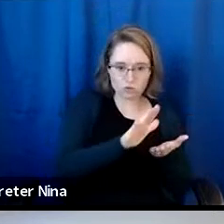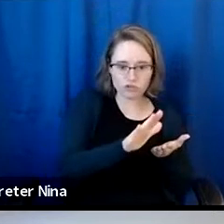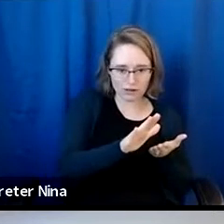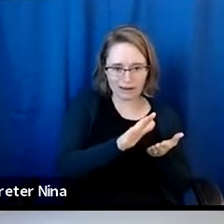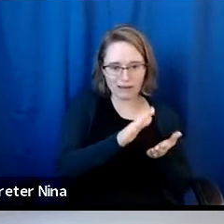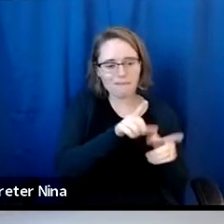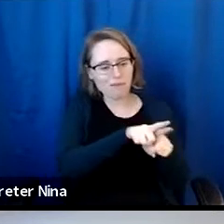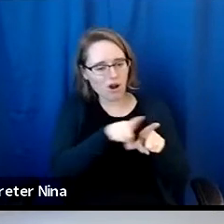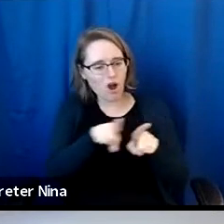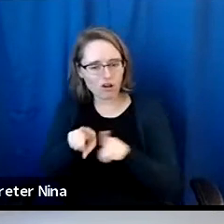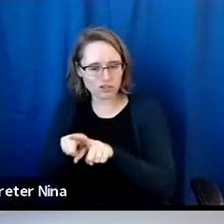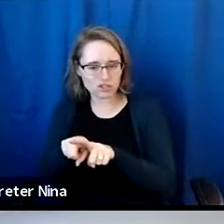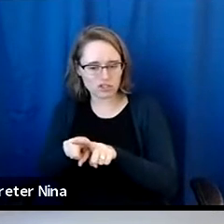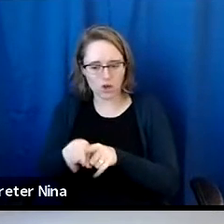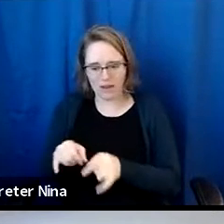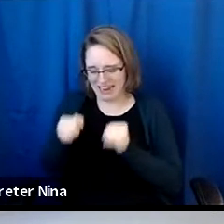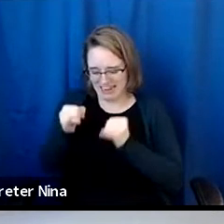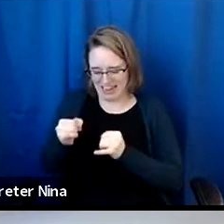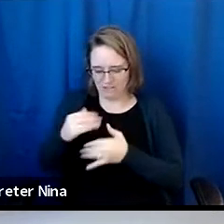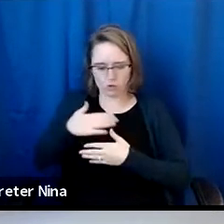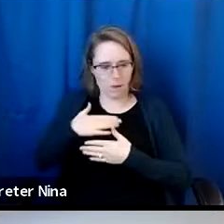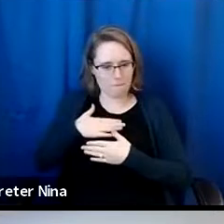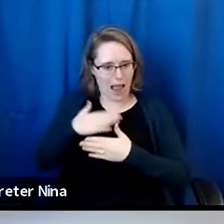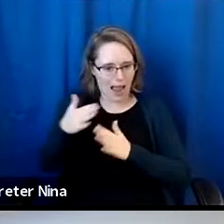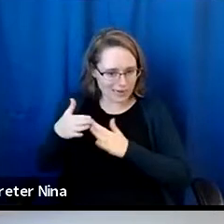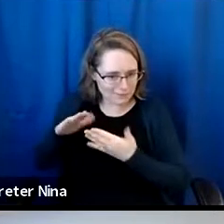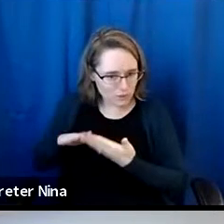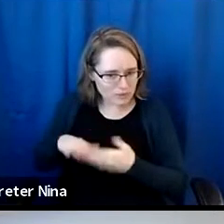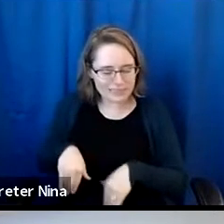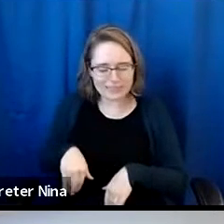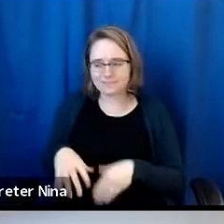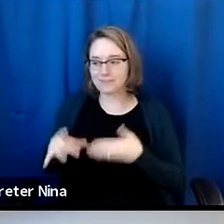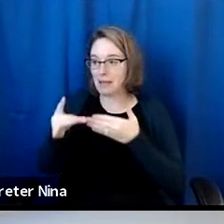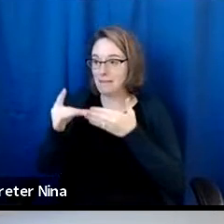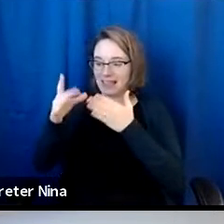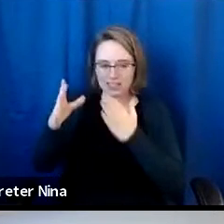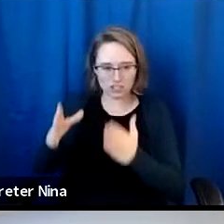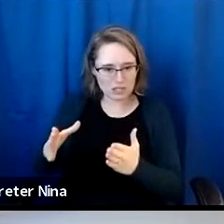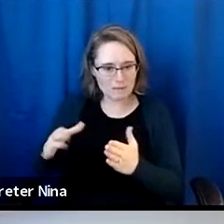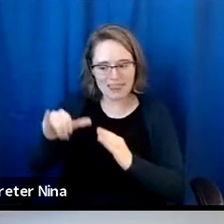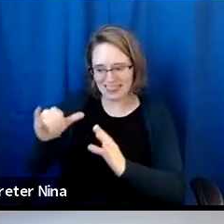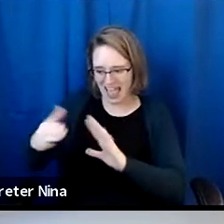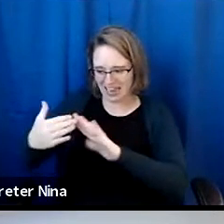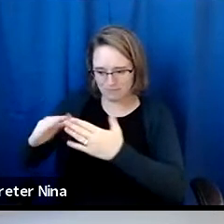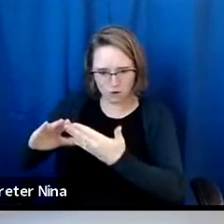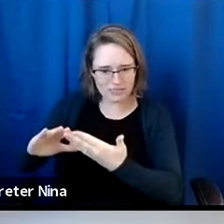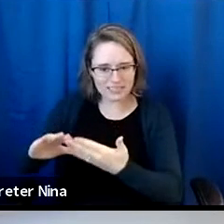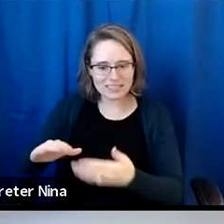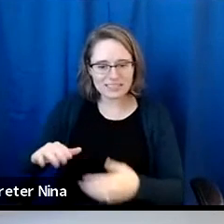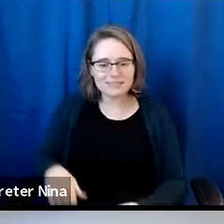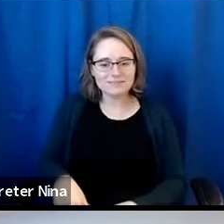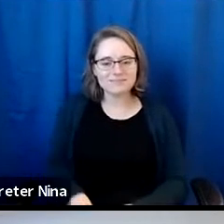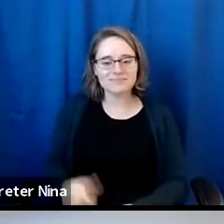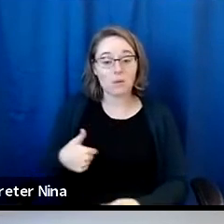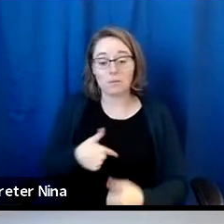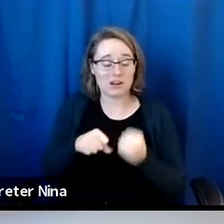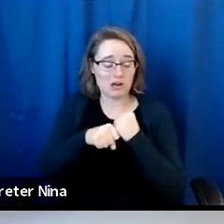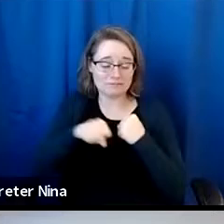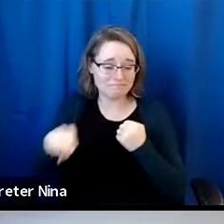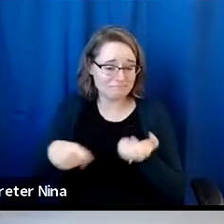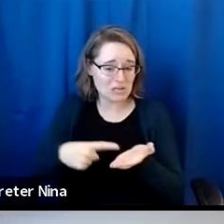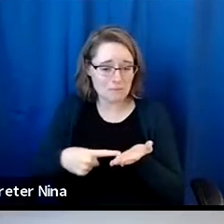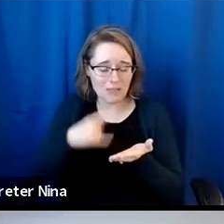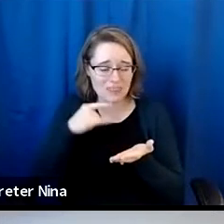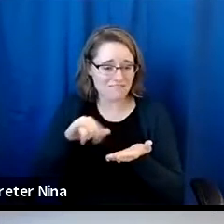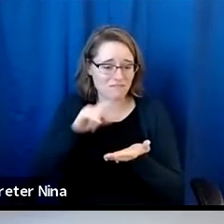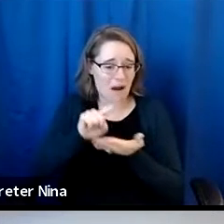but also from the individual standpoint, the leadership standpoint, and all those other things, which could take us on for another couple hours.